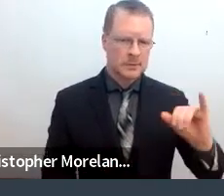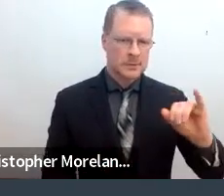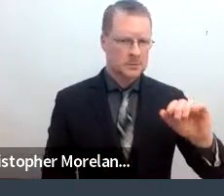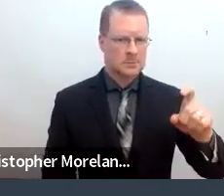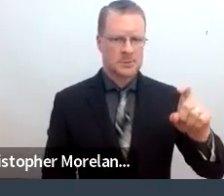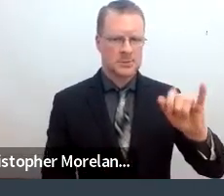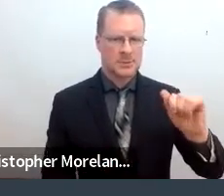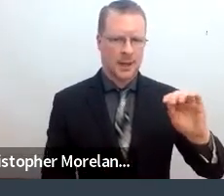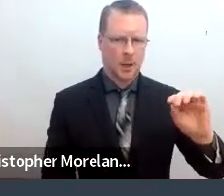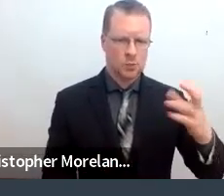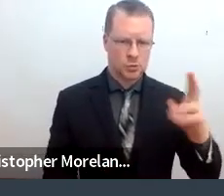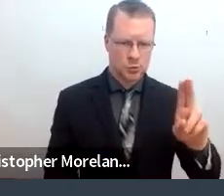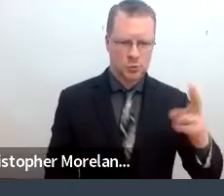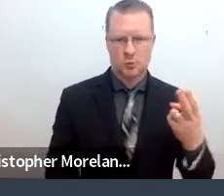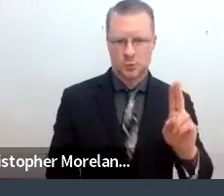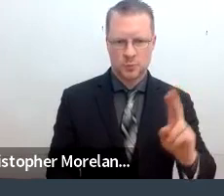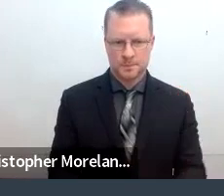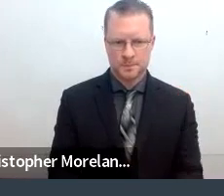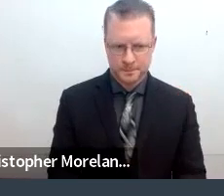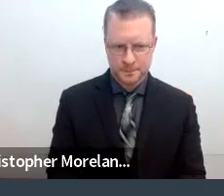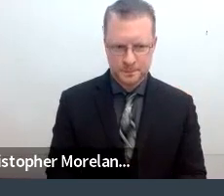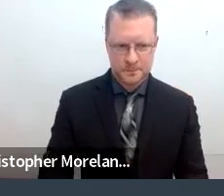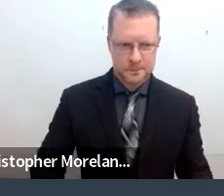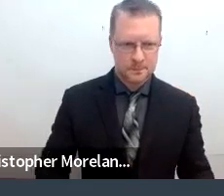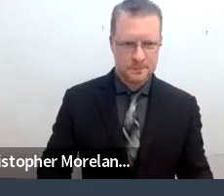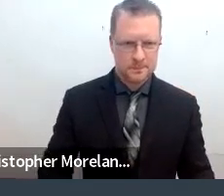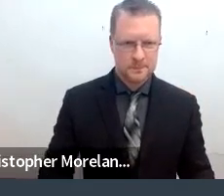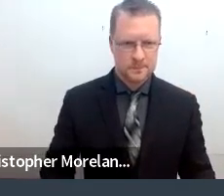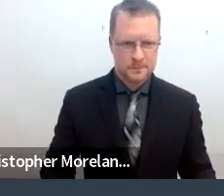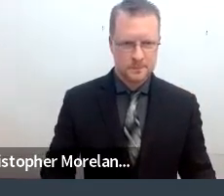Nouri, and Zhao Hu.